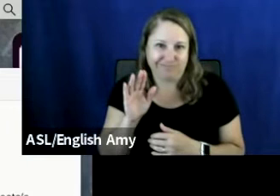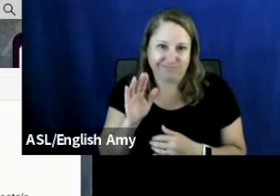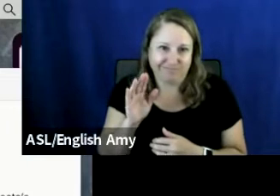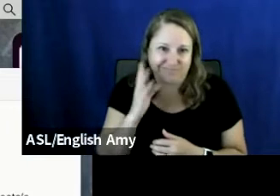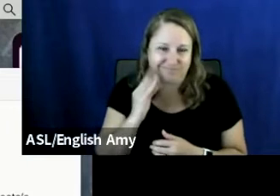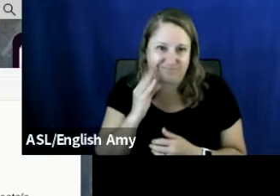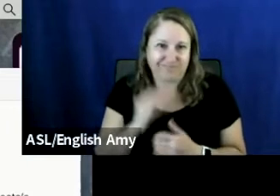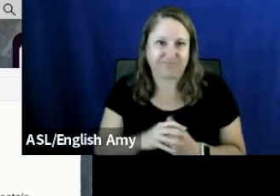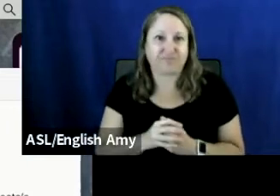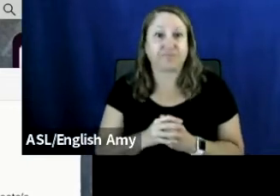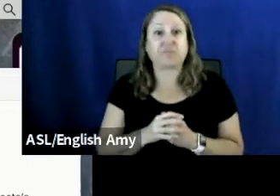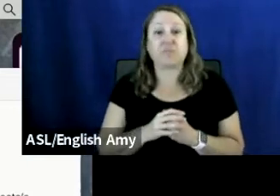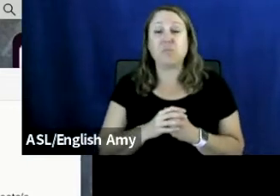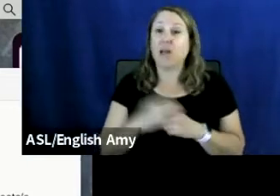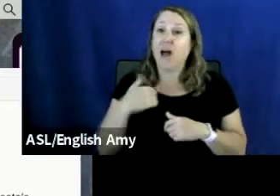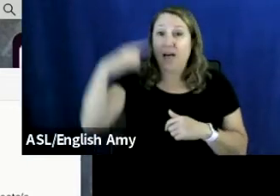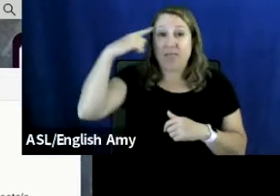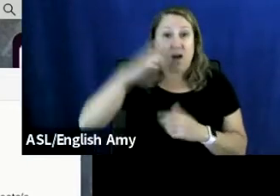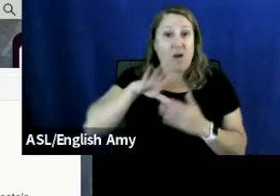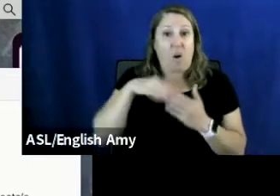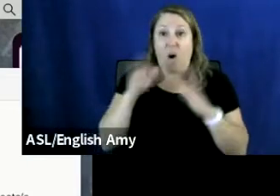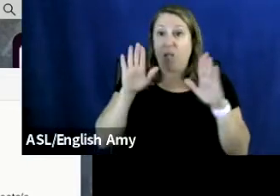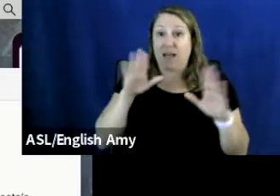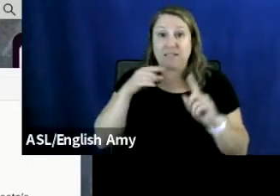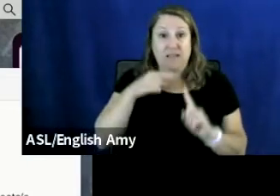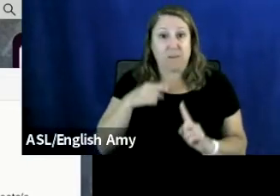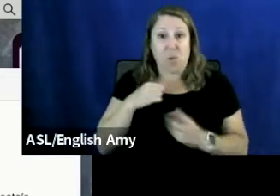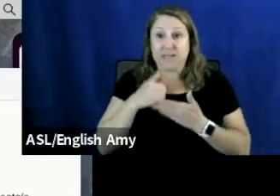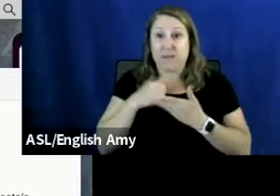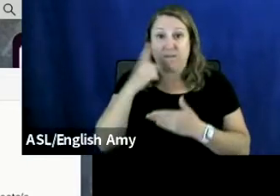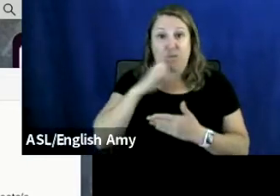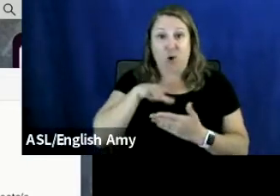I thought those were all excellent points and helpful for all of us,